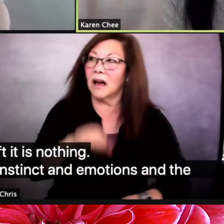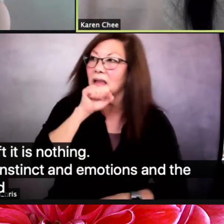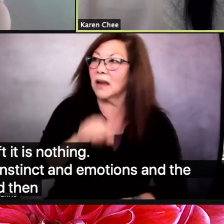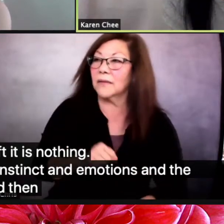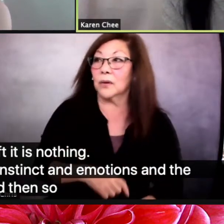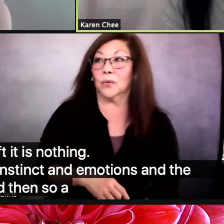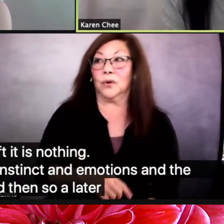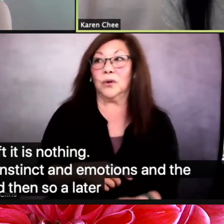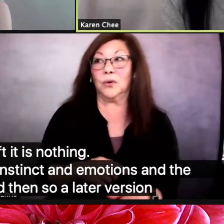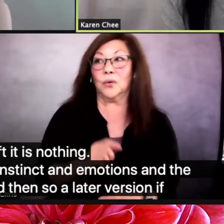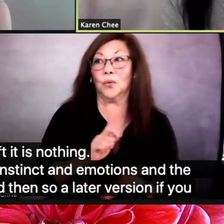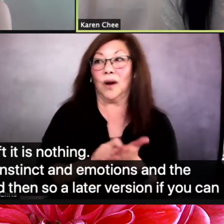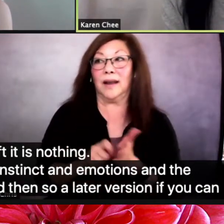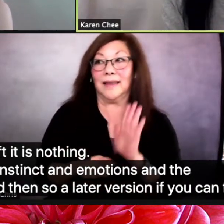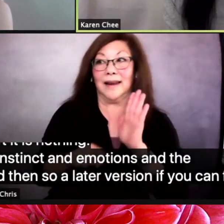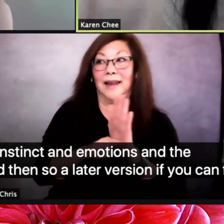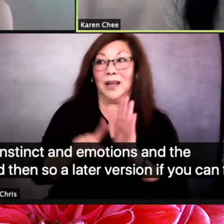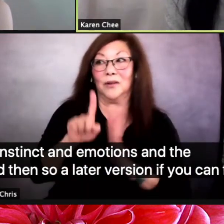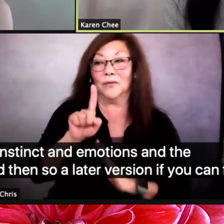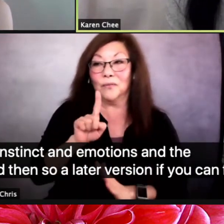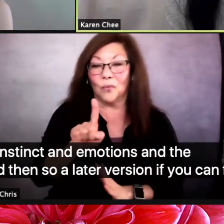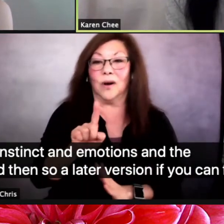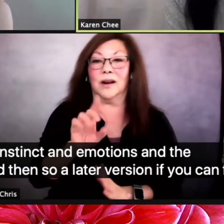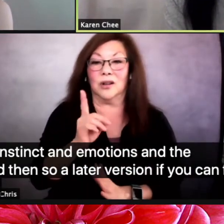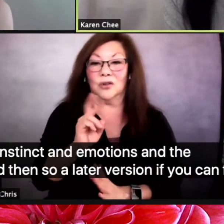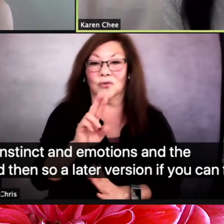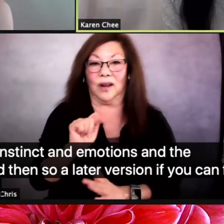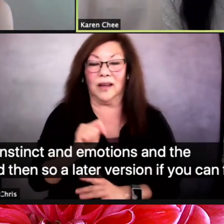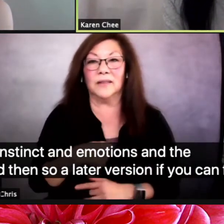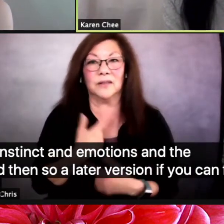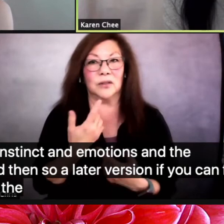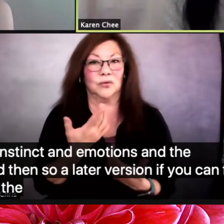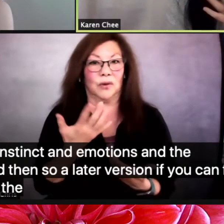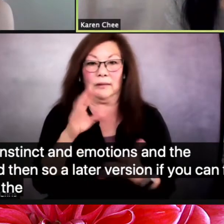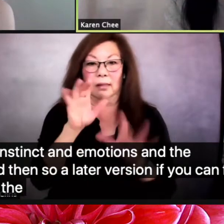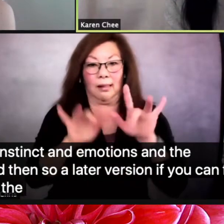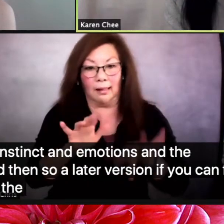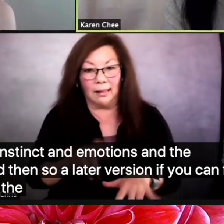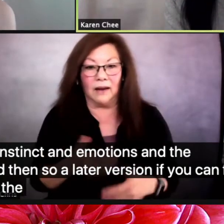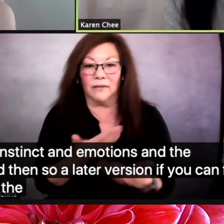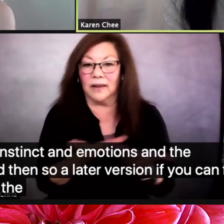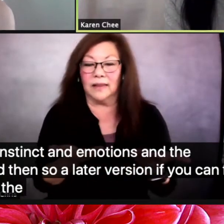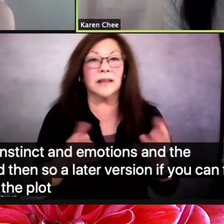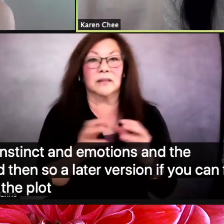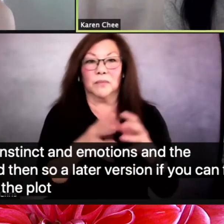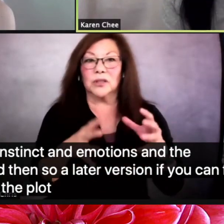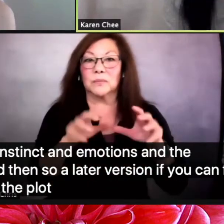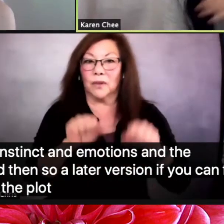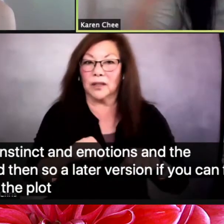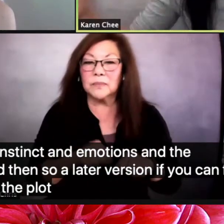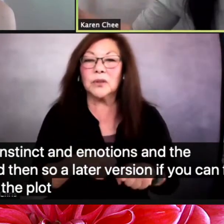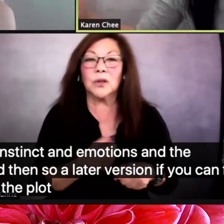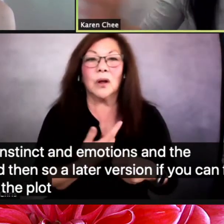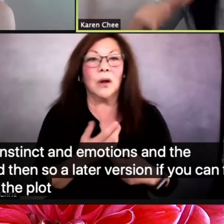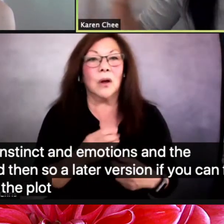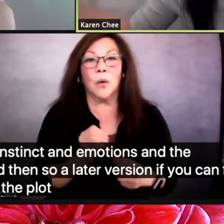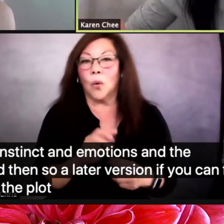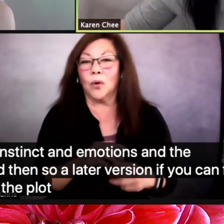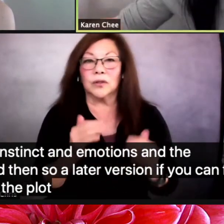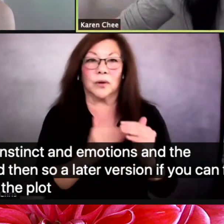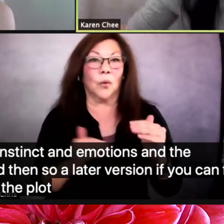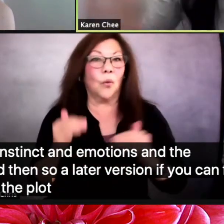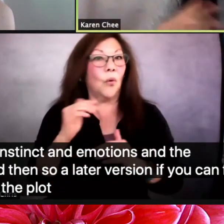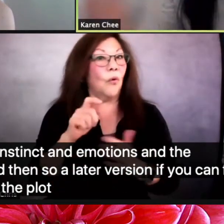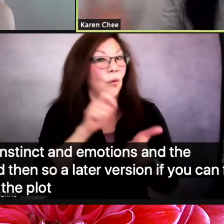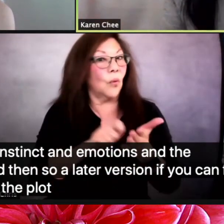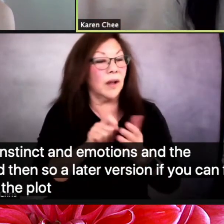are you trying to write it as quickly as possible just to get everything out onto the page, or are you trying to overwrite the book and make it